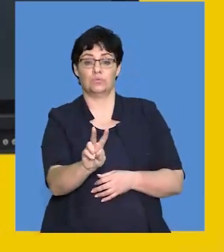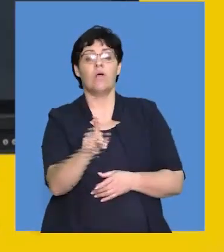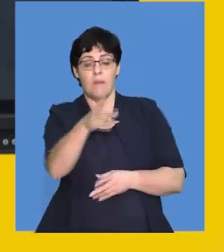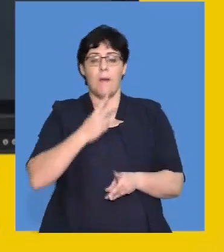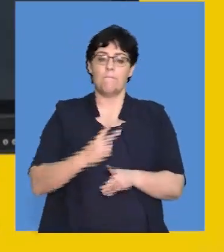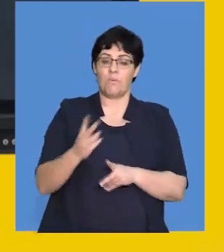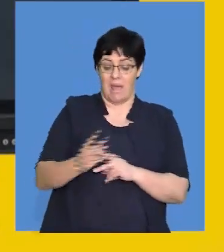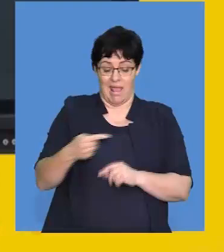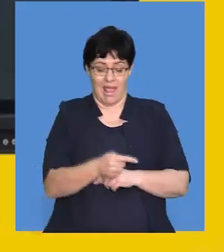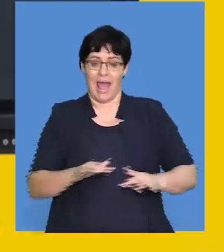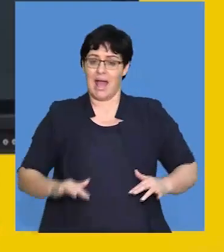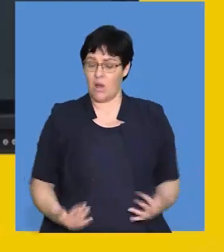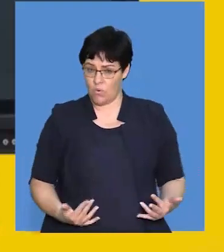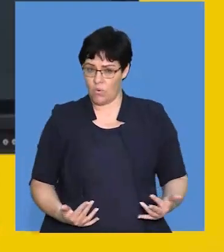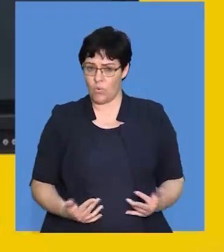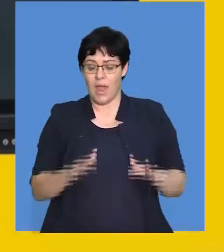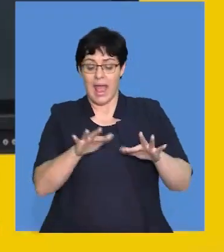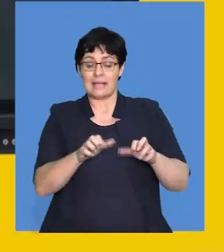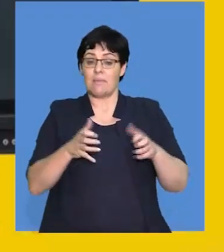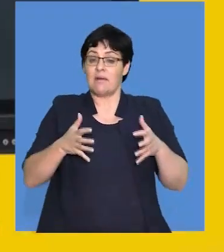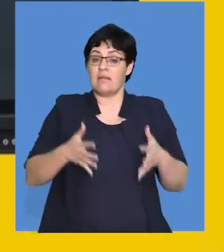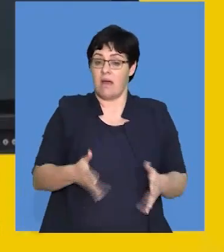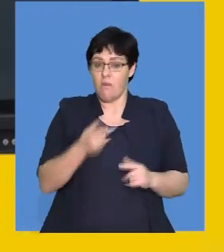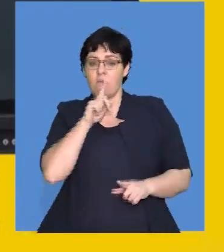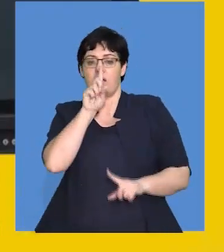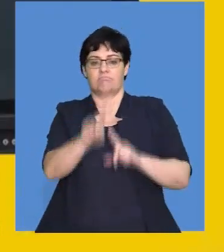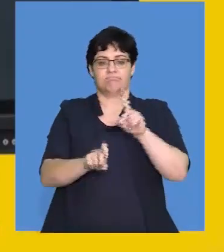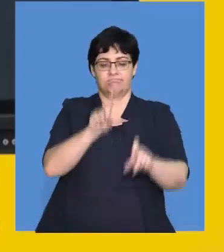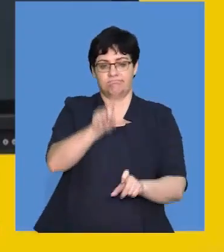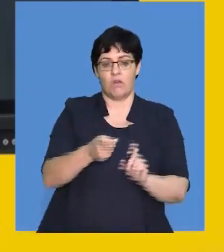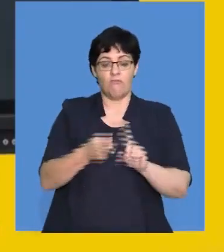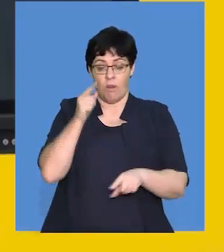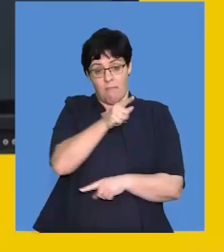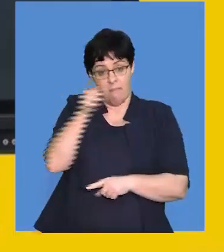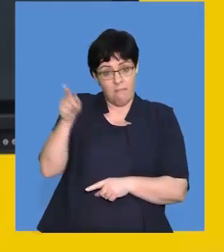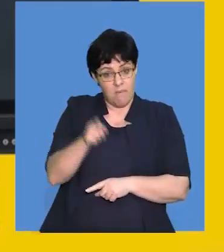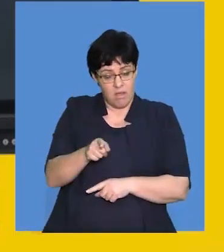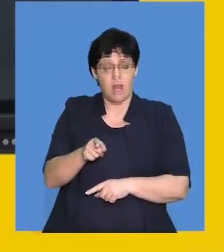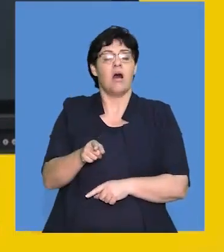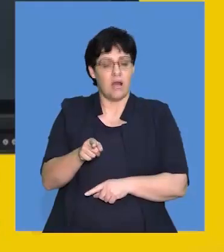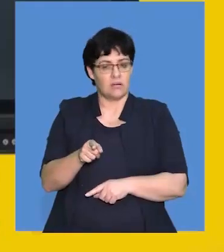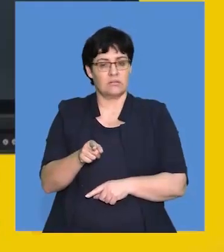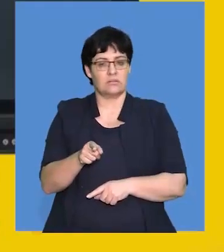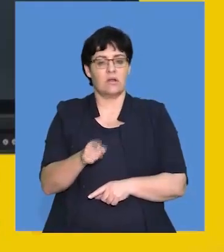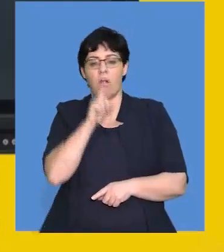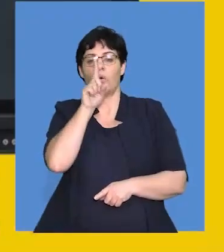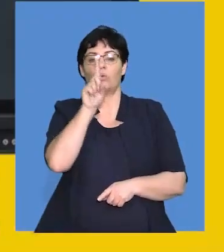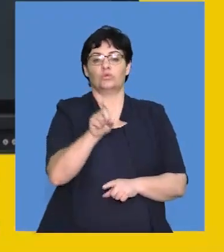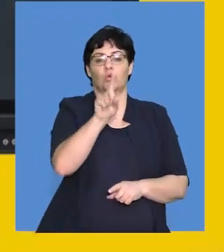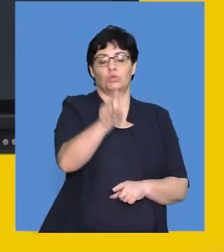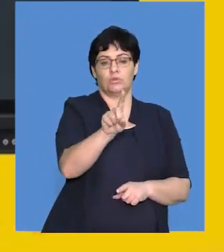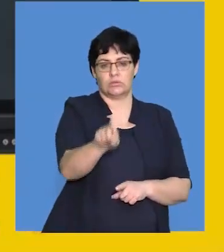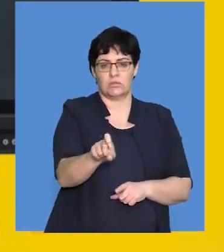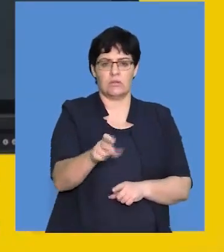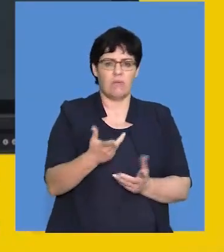for you to prepare for it, your examiners are going to ask you from these aspects. They are going to ask you